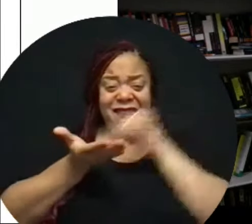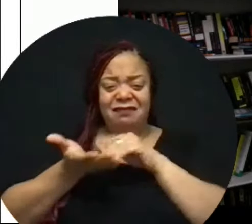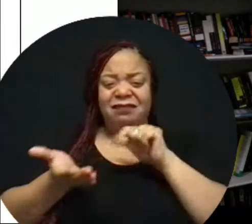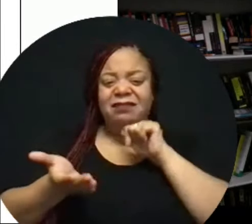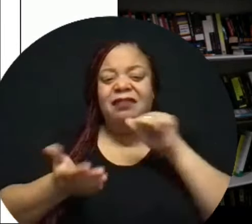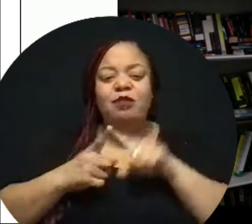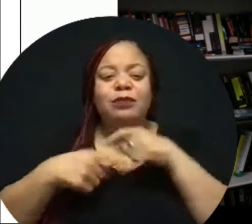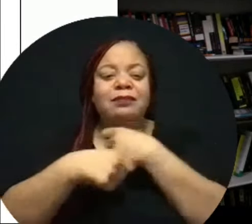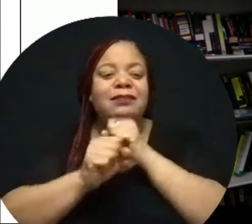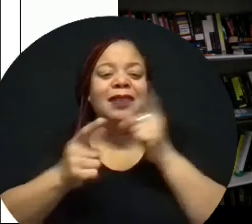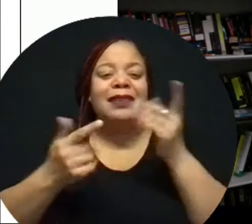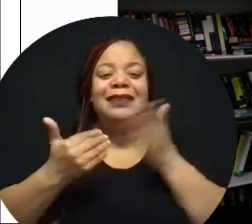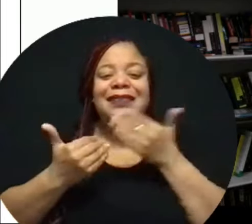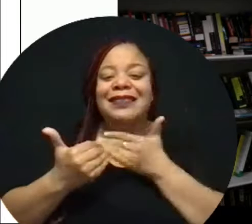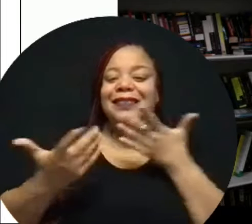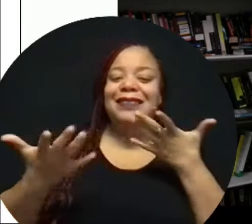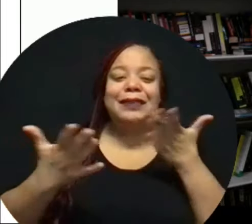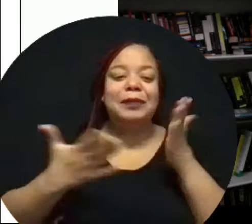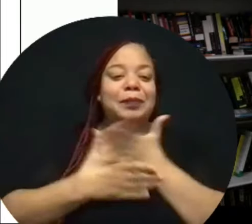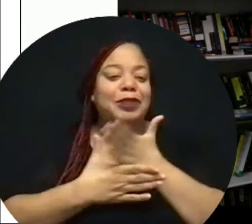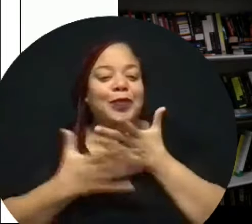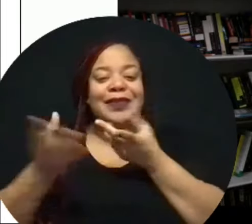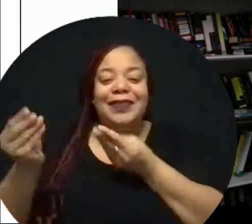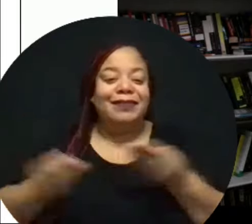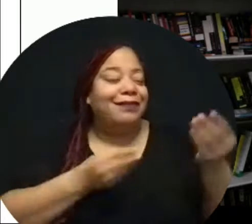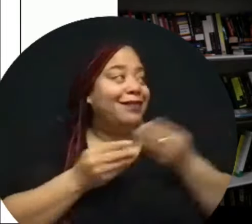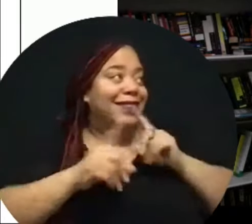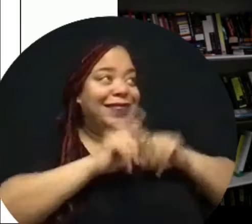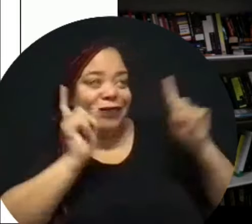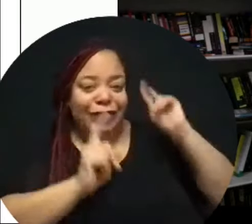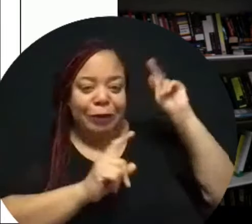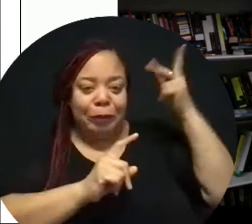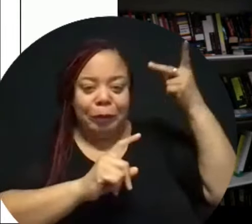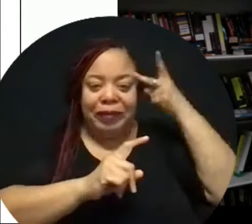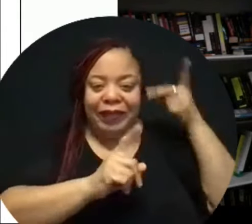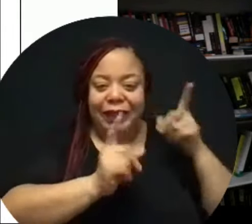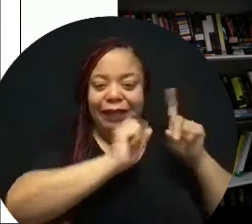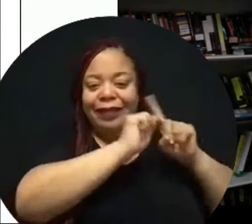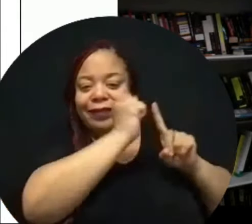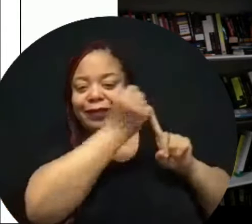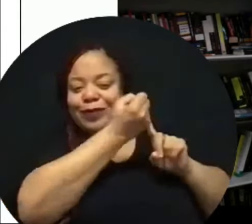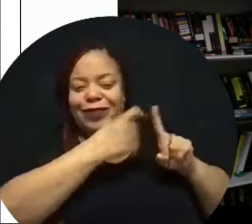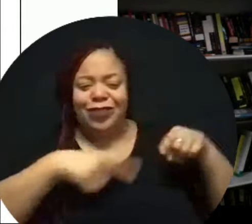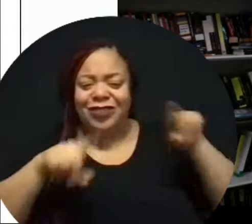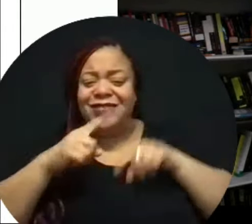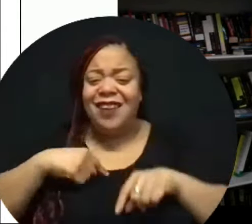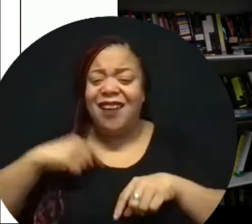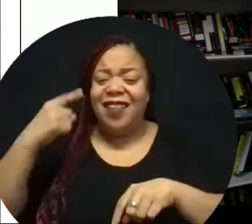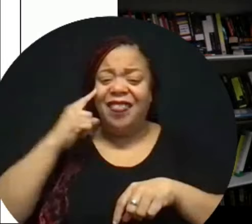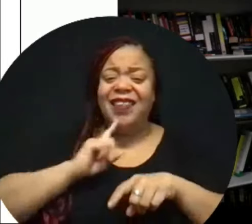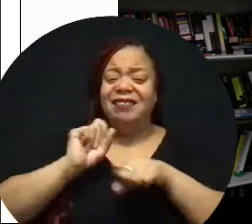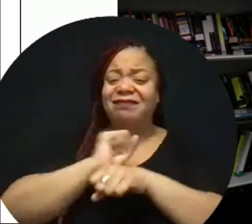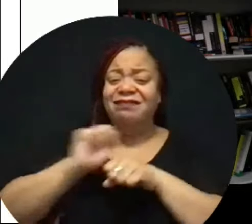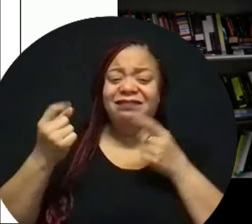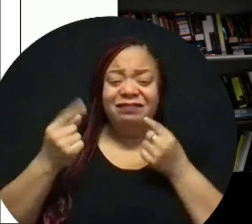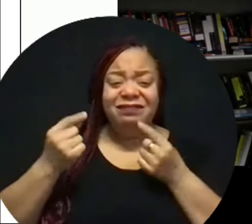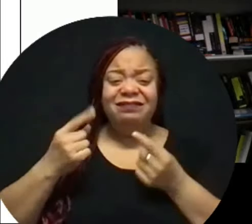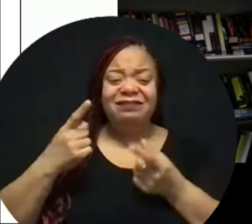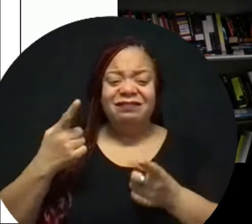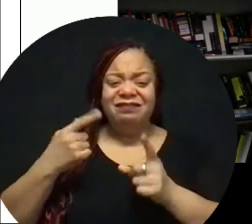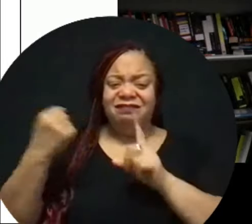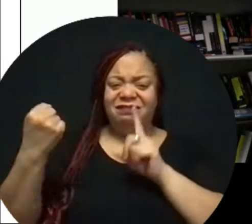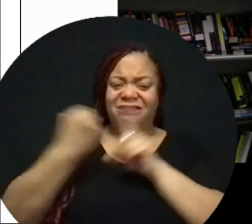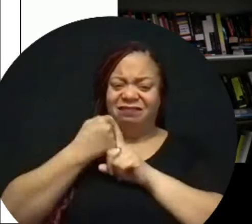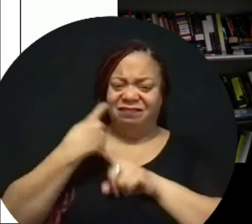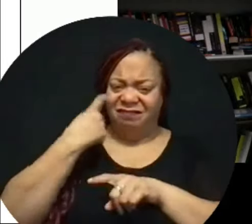recently looking through, you know, just court records for Essex County, Virginia in the 18th century. This is original plantation